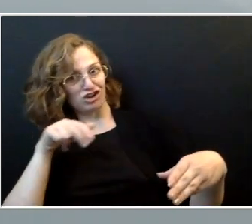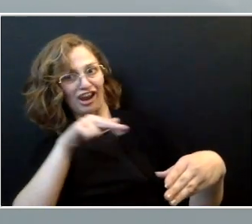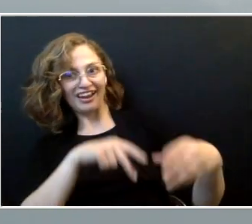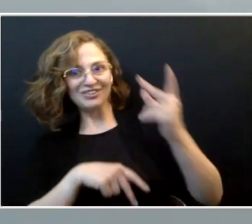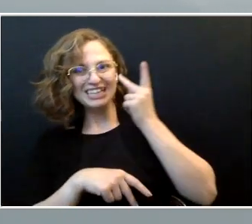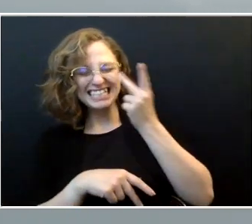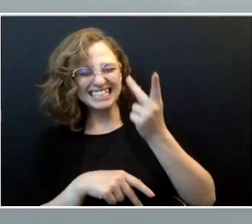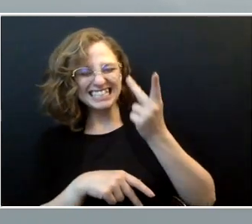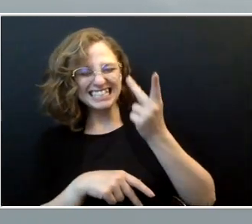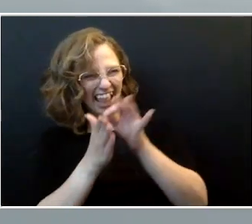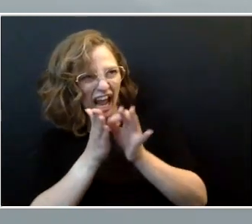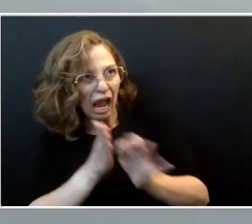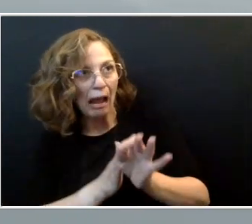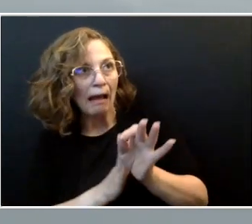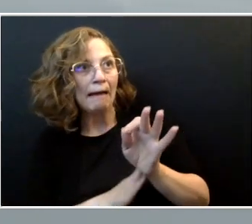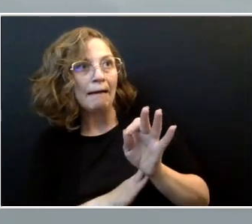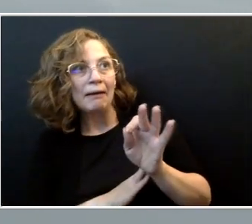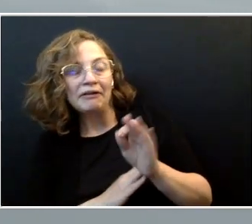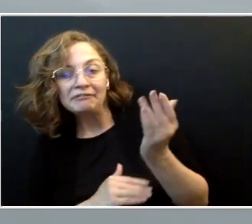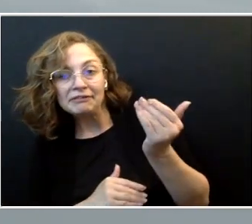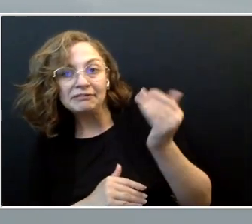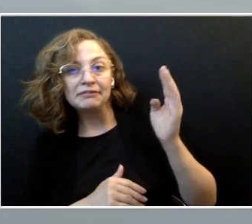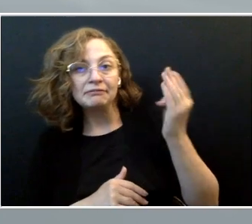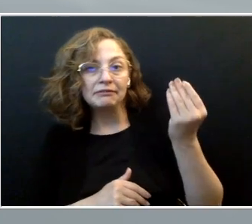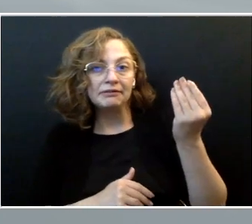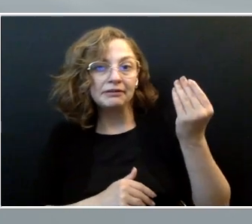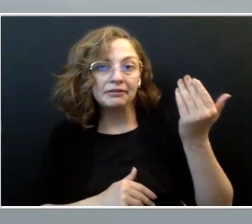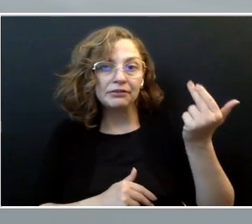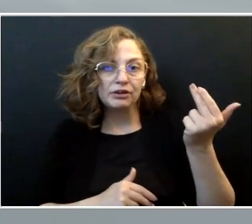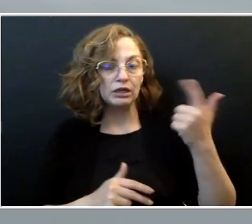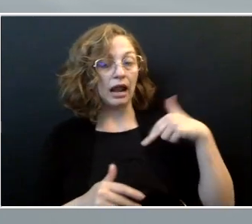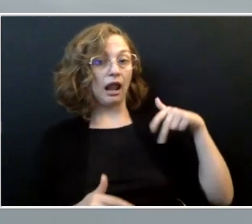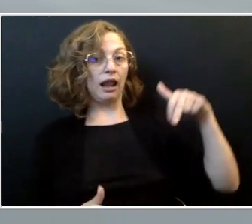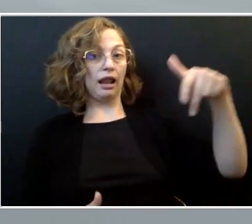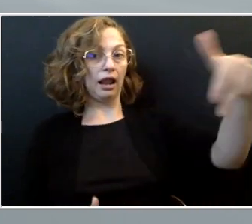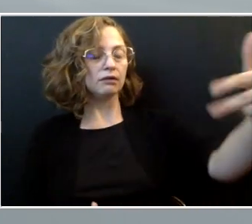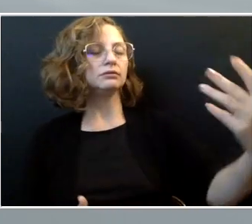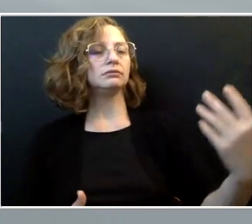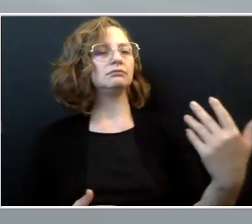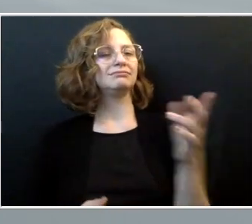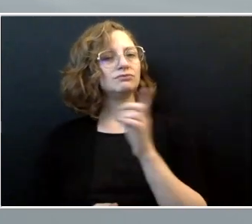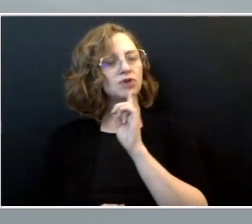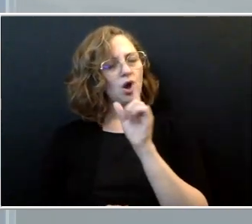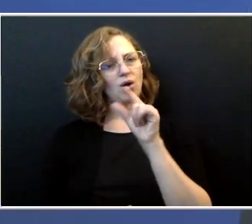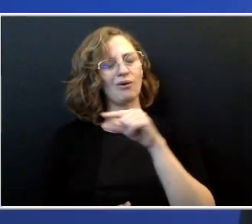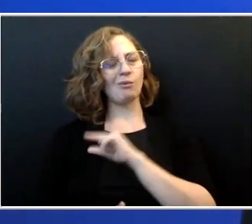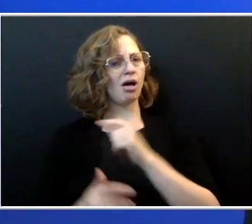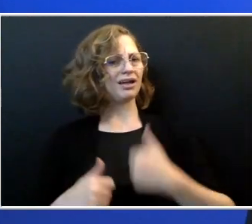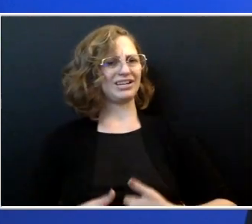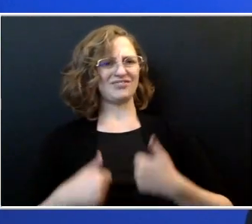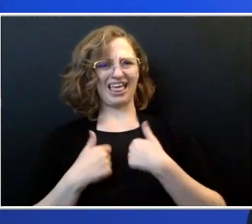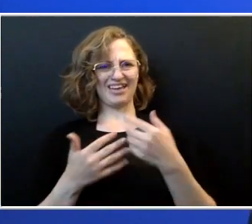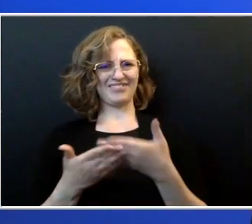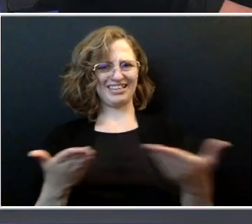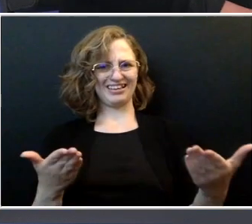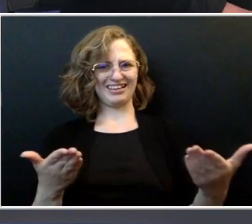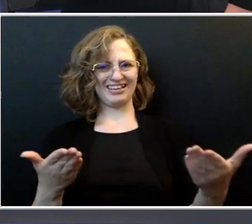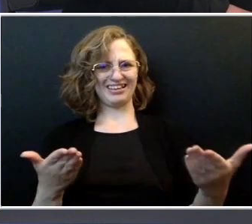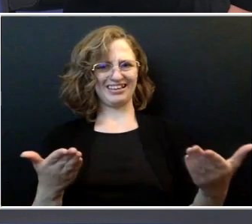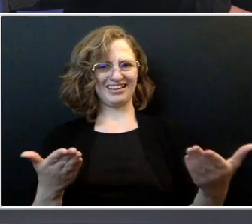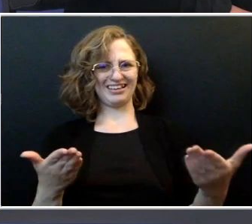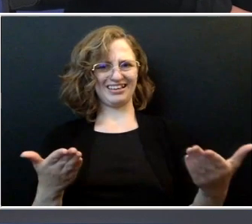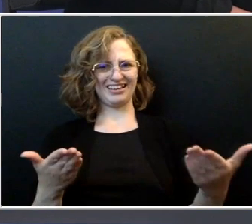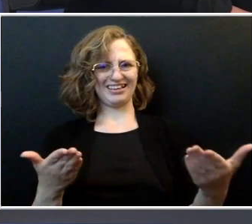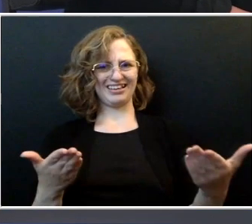those things that make our quality of life their best. It's really getting moving and being able to feel good throughout our whole day. It's